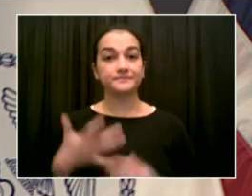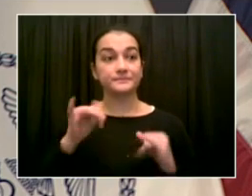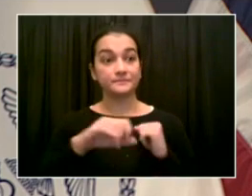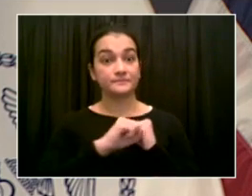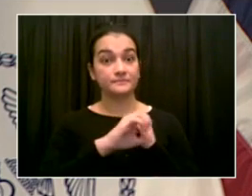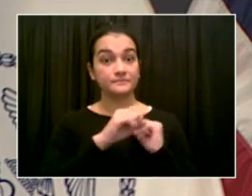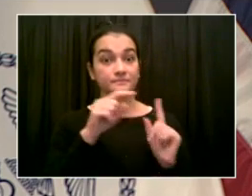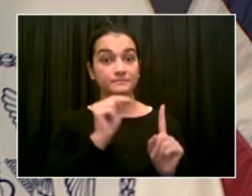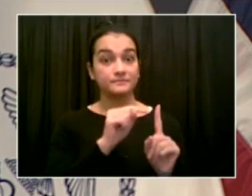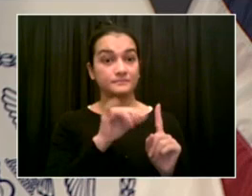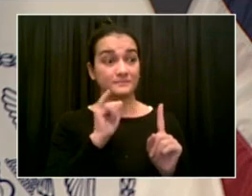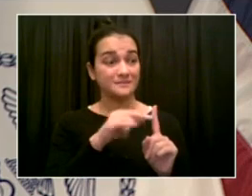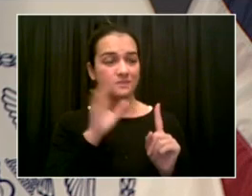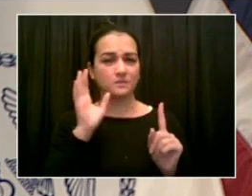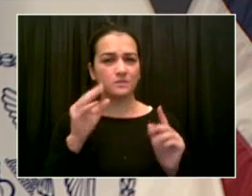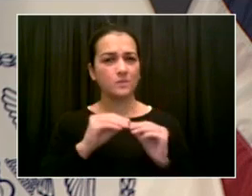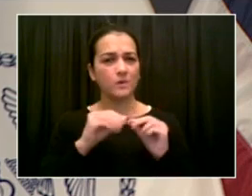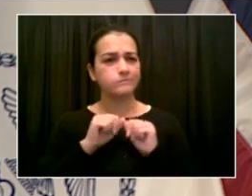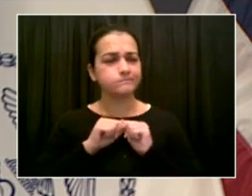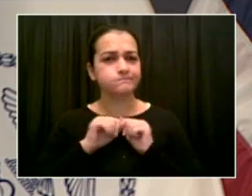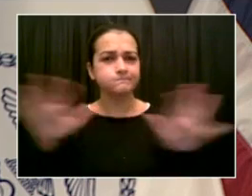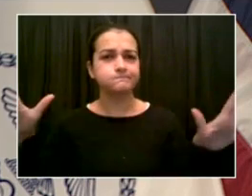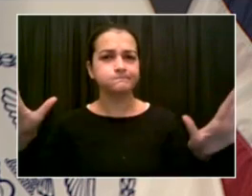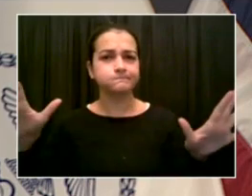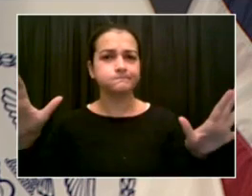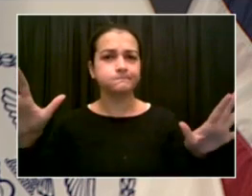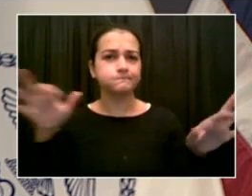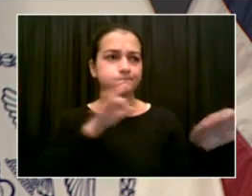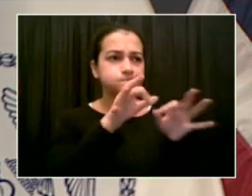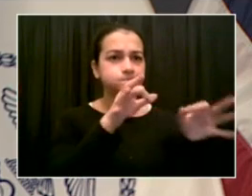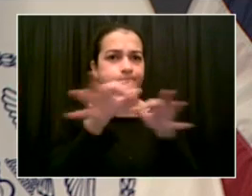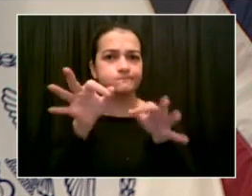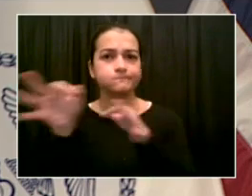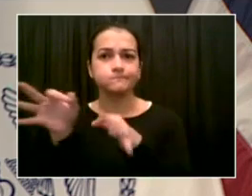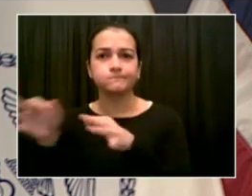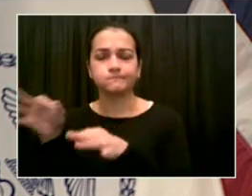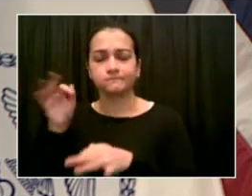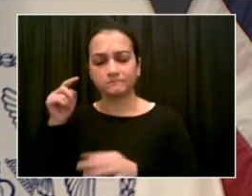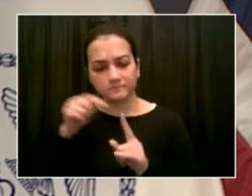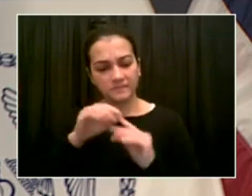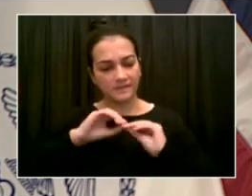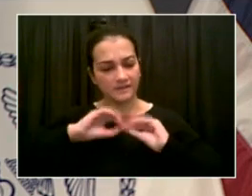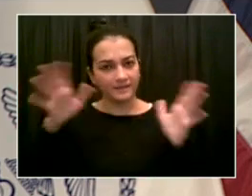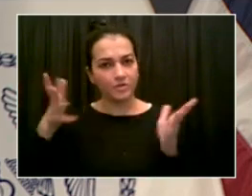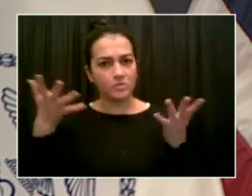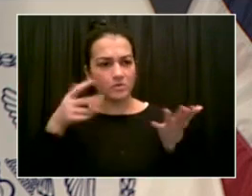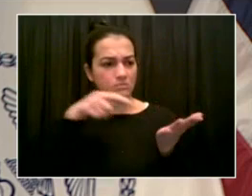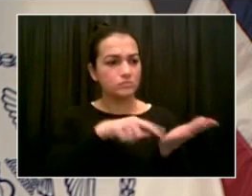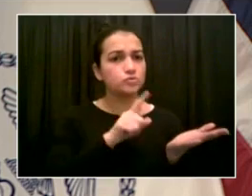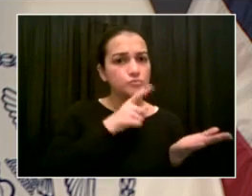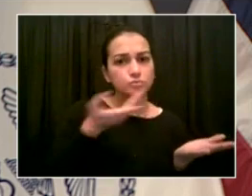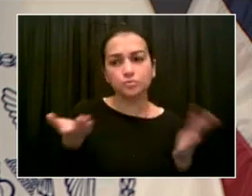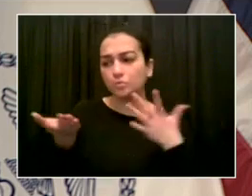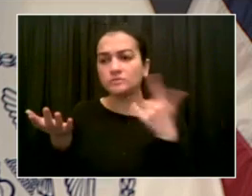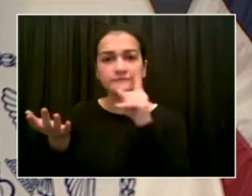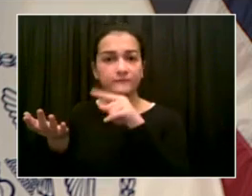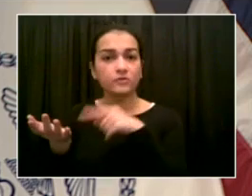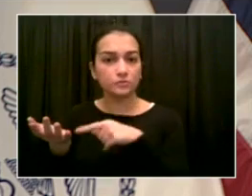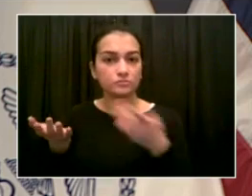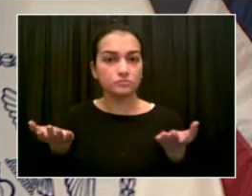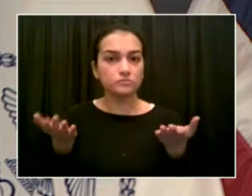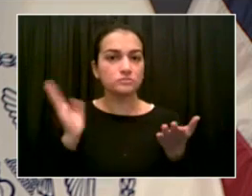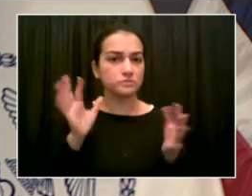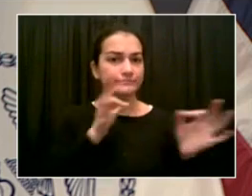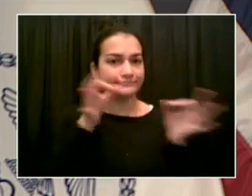of the powerful, informed, wonderful voices who have seen us through this crisis. So our own Dr. Choksi, Dr. Katz,